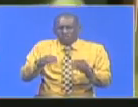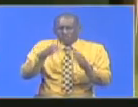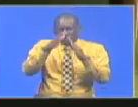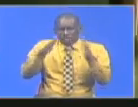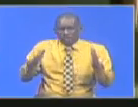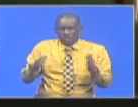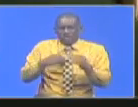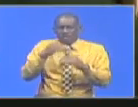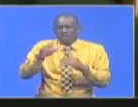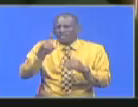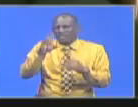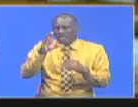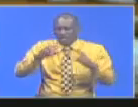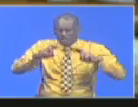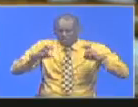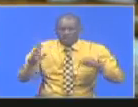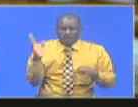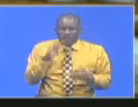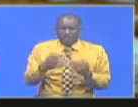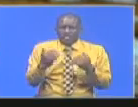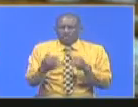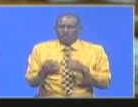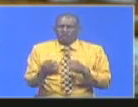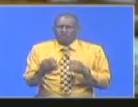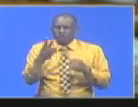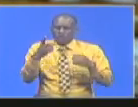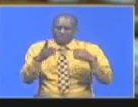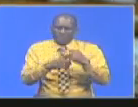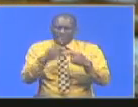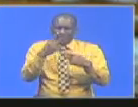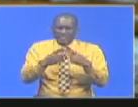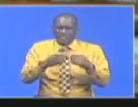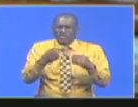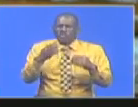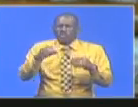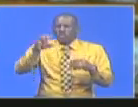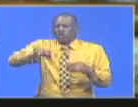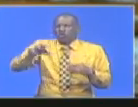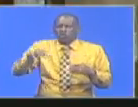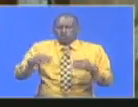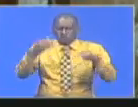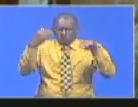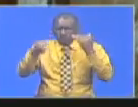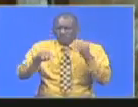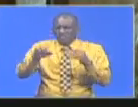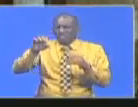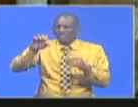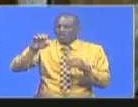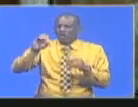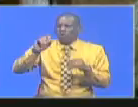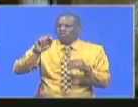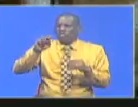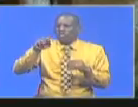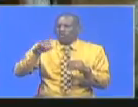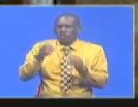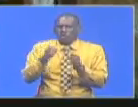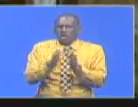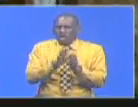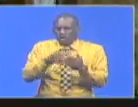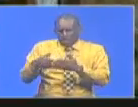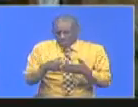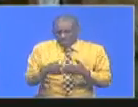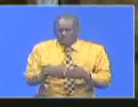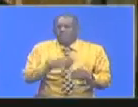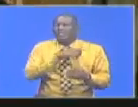over. Now, 26-year-old Rongo University student Sharon Otieno and her unborn baby's